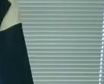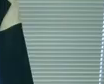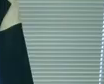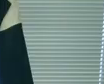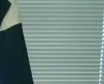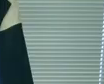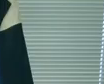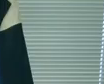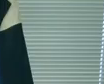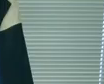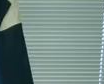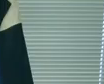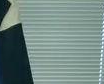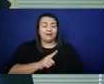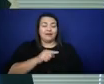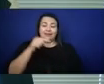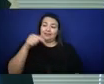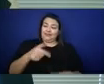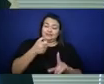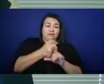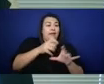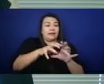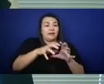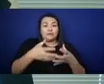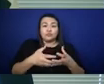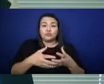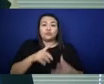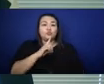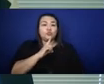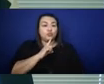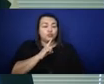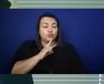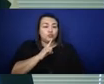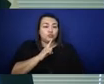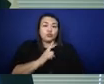public announcements, followed by providing resources?